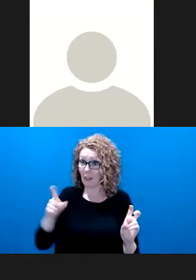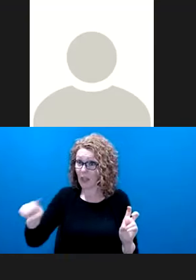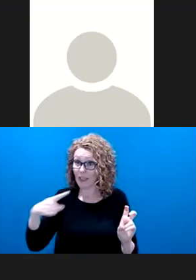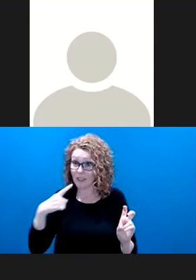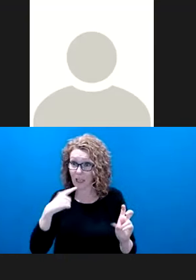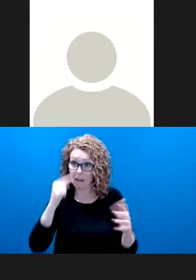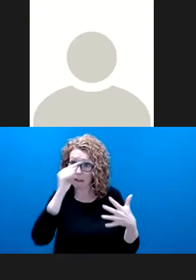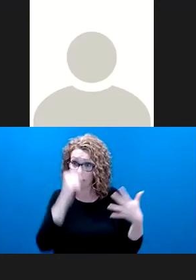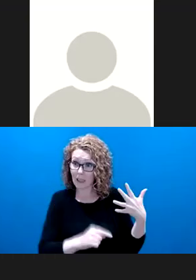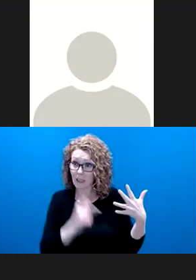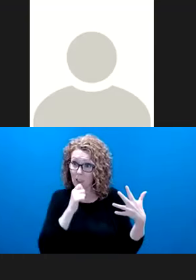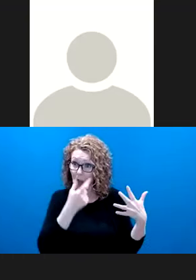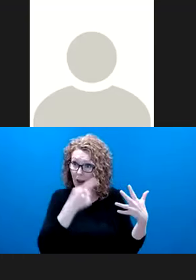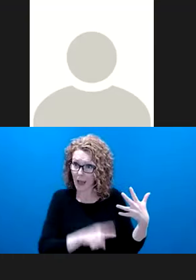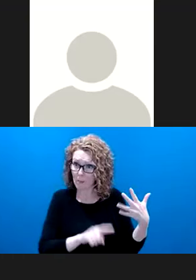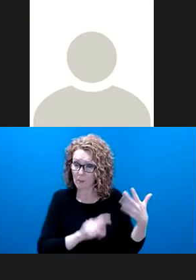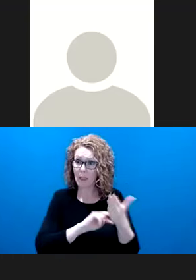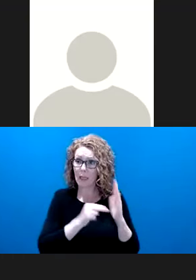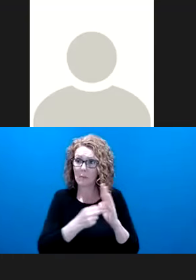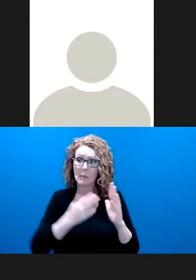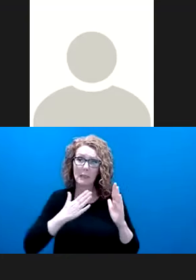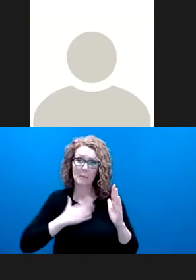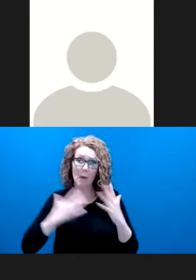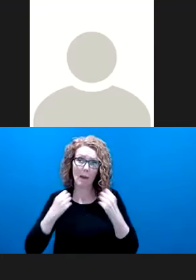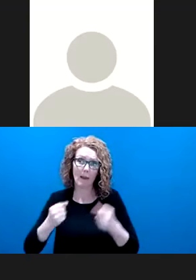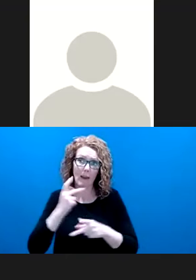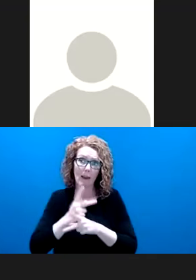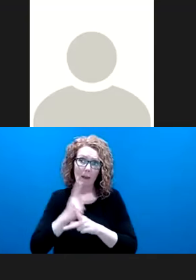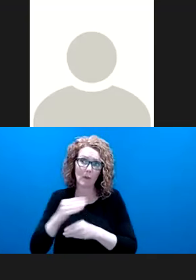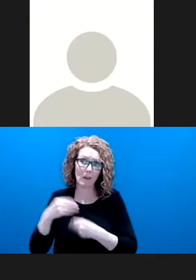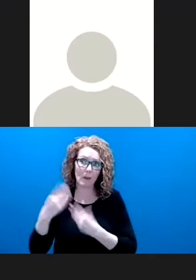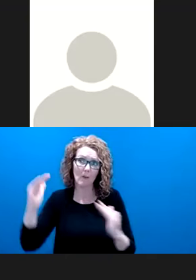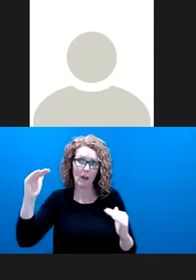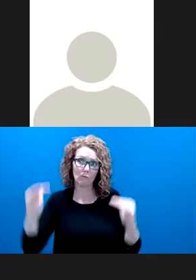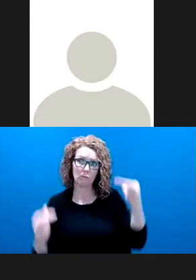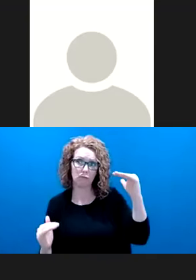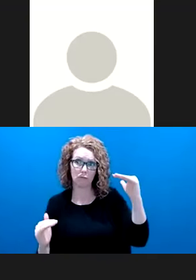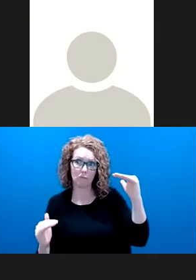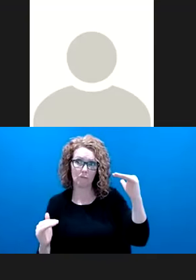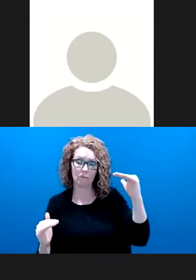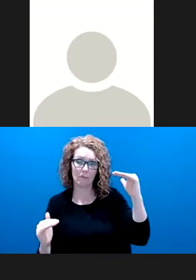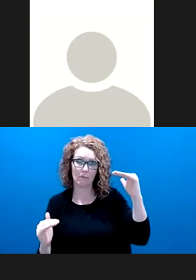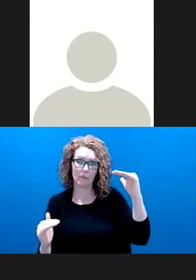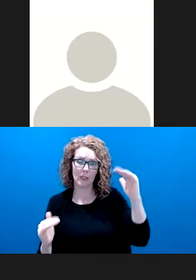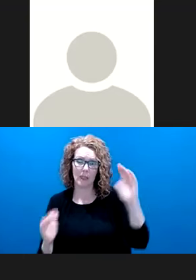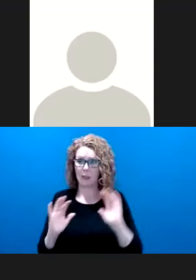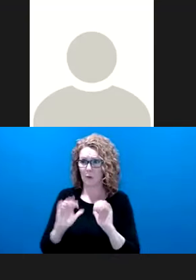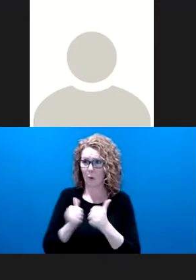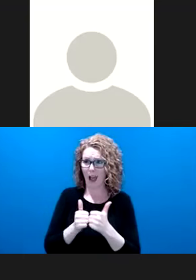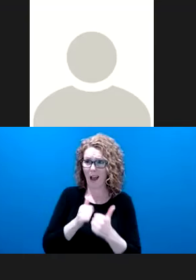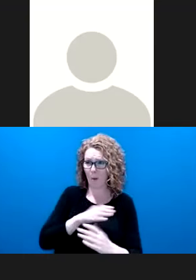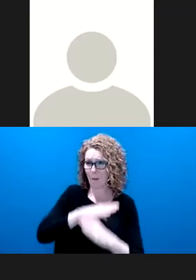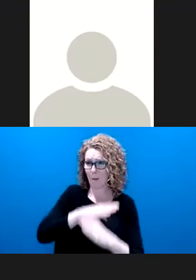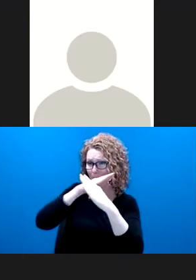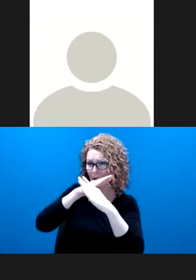inequities. And so I think that's really what the goal is how do we reduce those barriers and give people